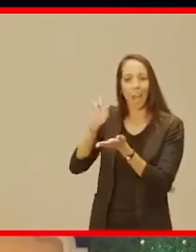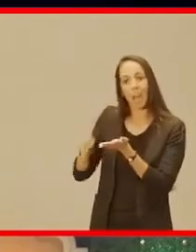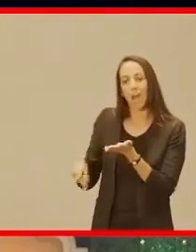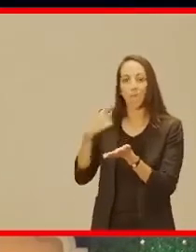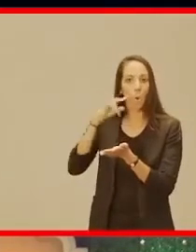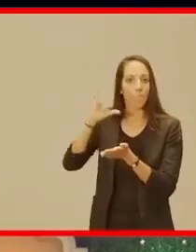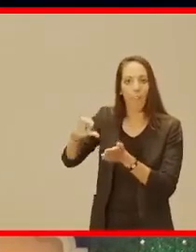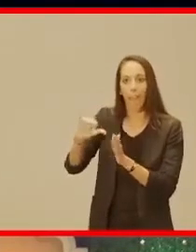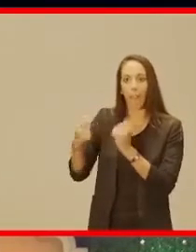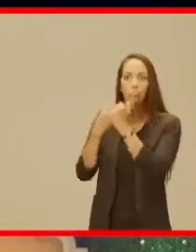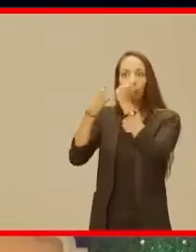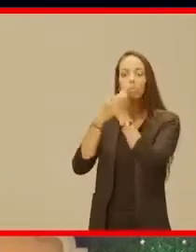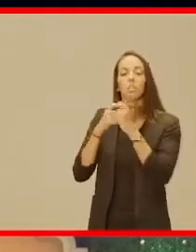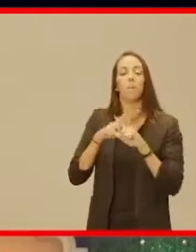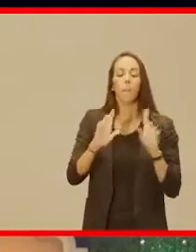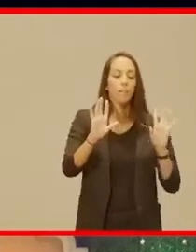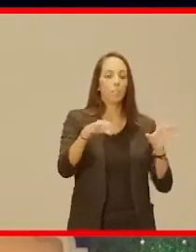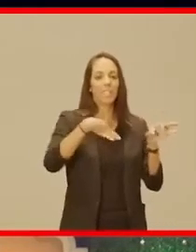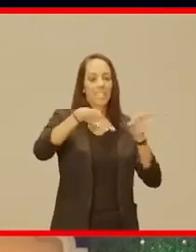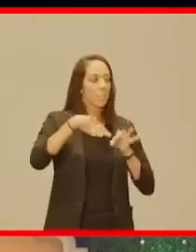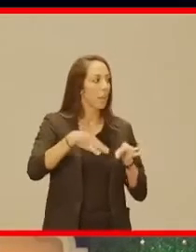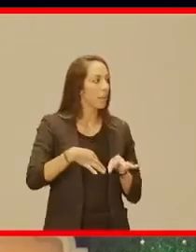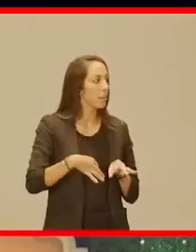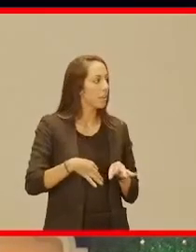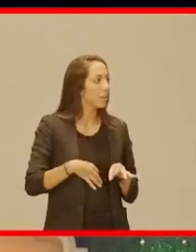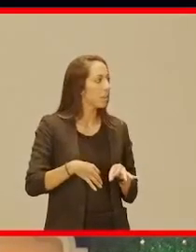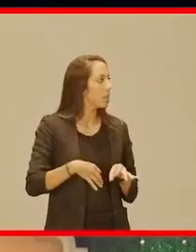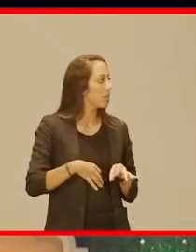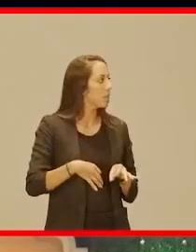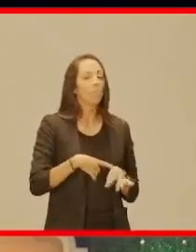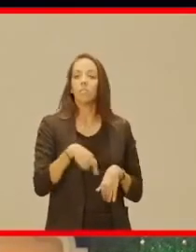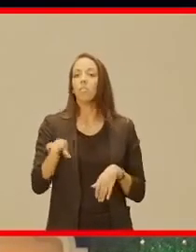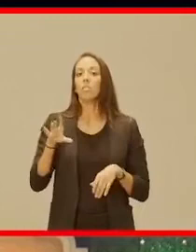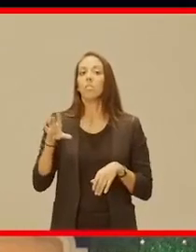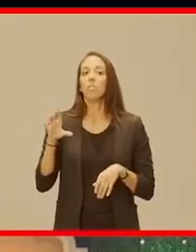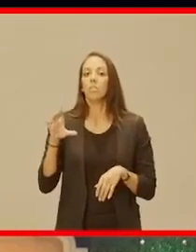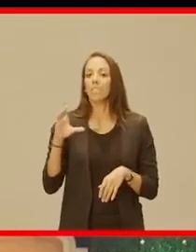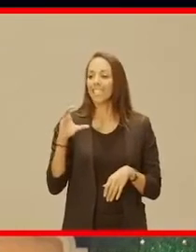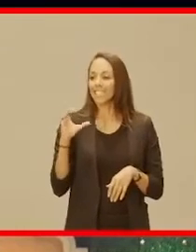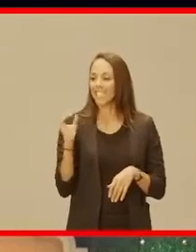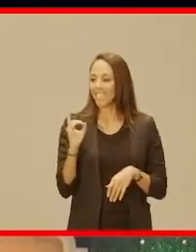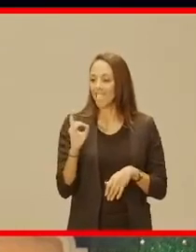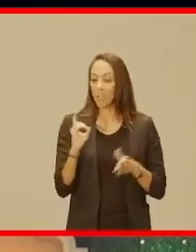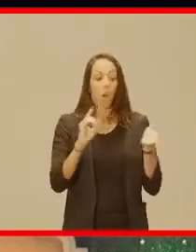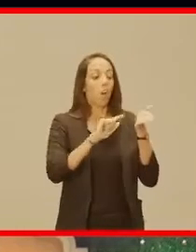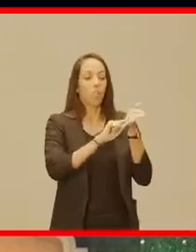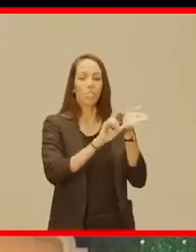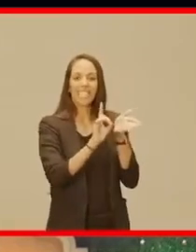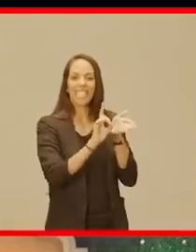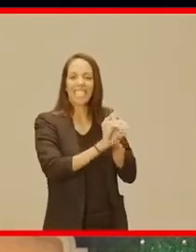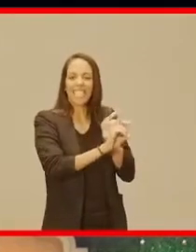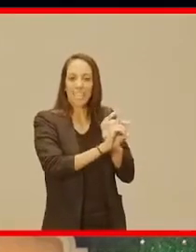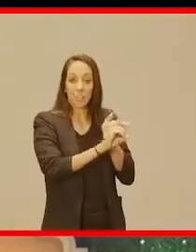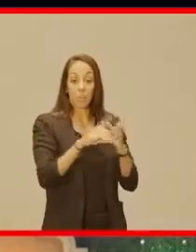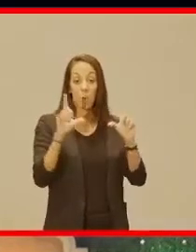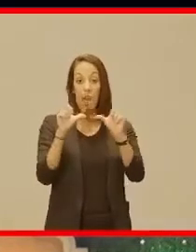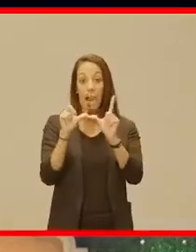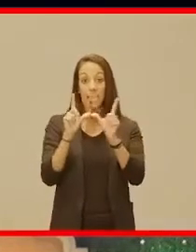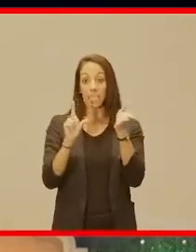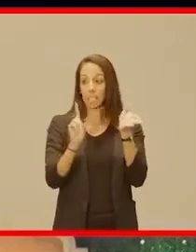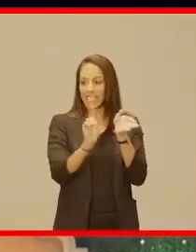just so you, just to explain, it was a D that they would put on your driver's license. It's optional. It's a